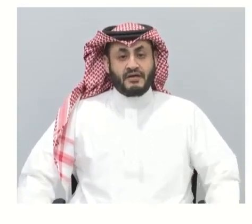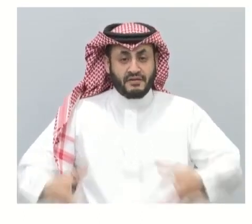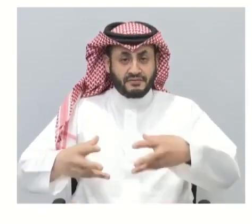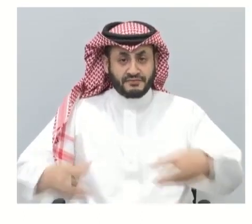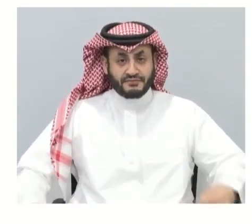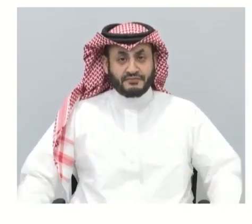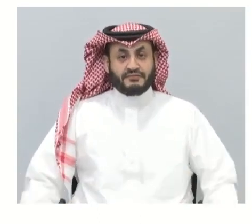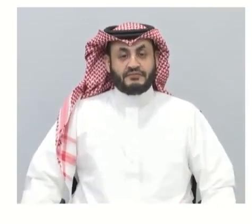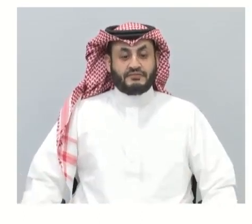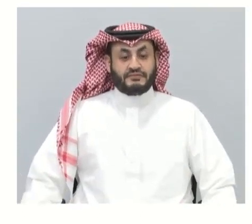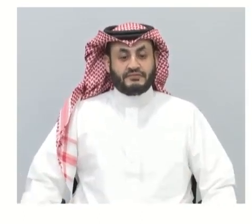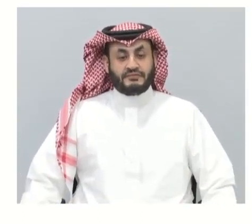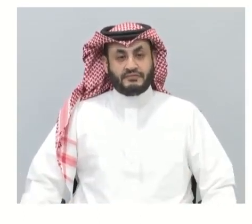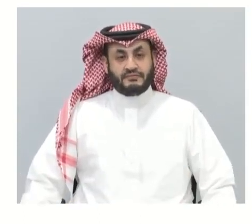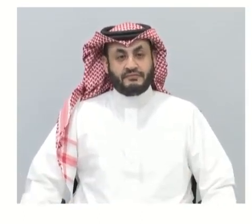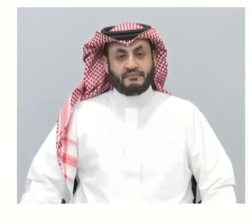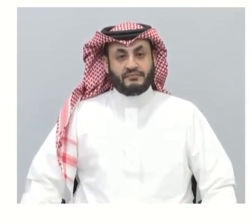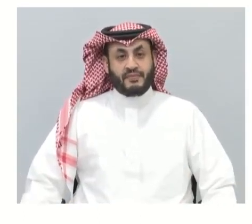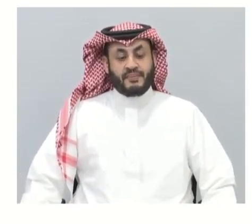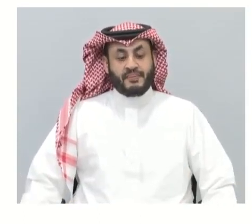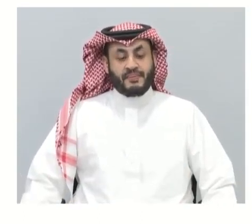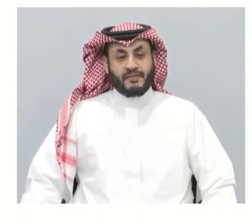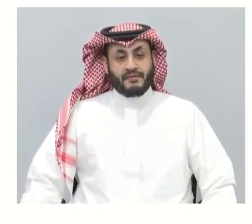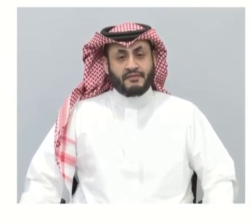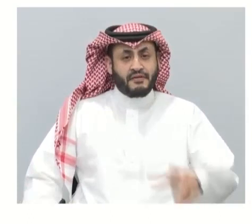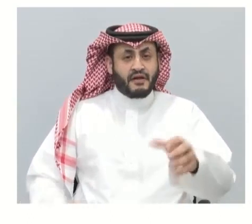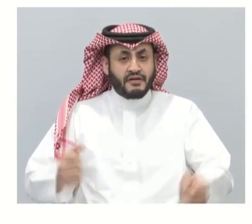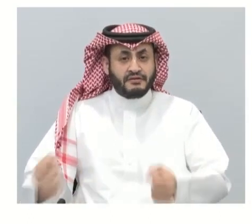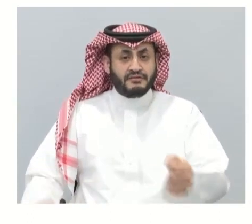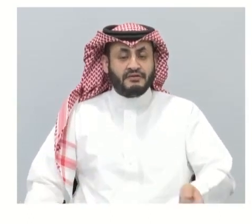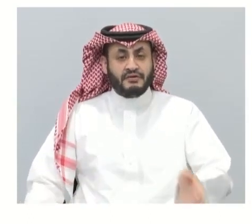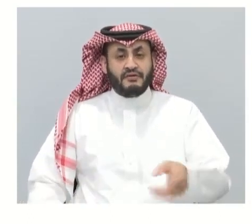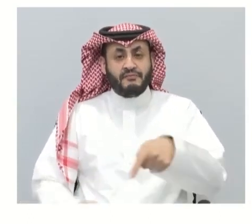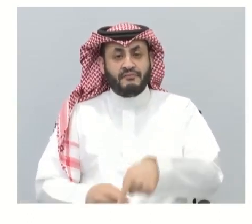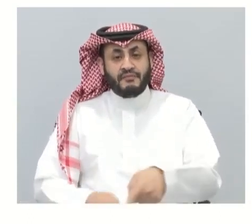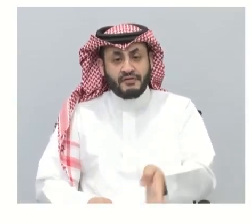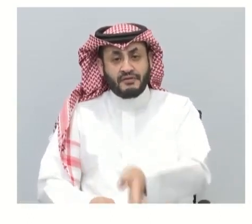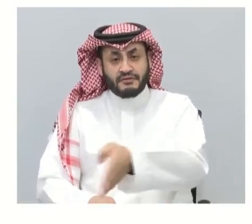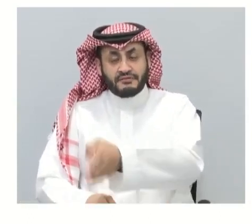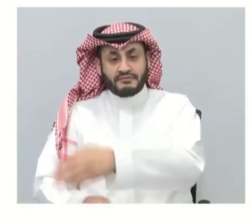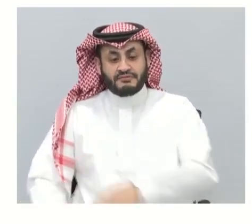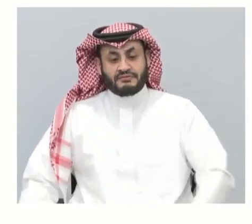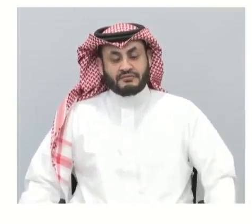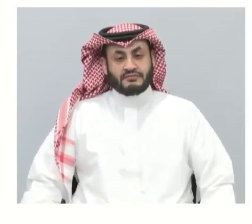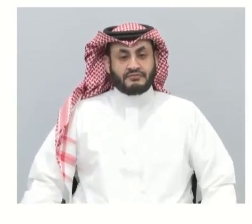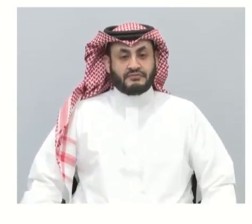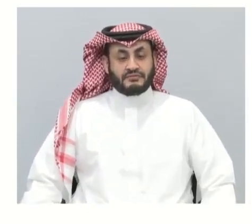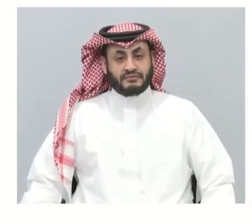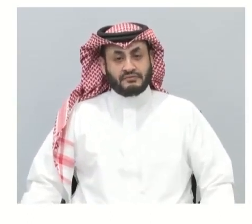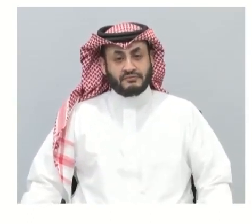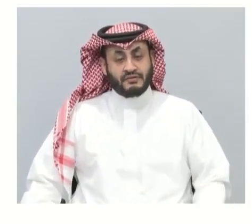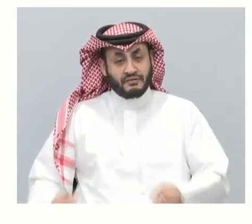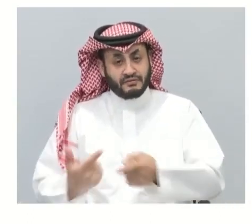lesson, you will be able to revise the present perfect tense. Also, you will be able to answer